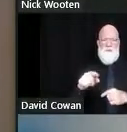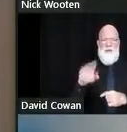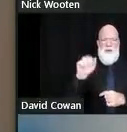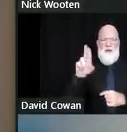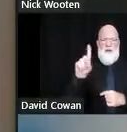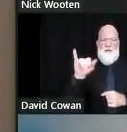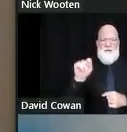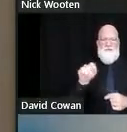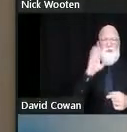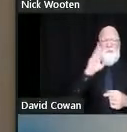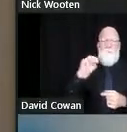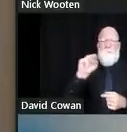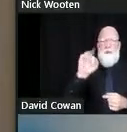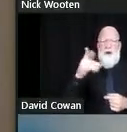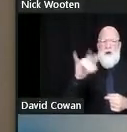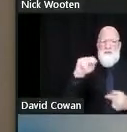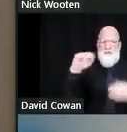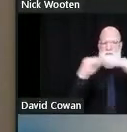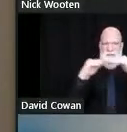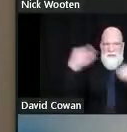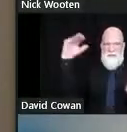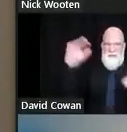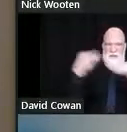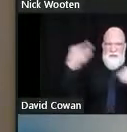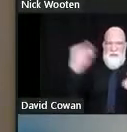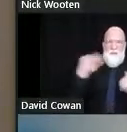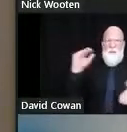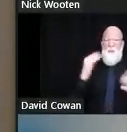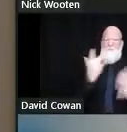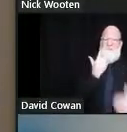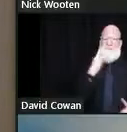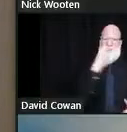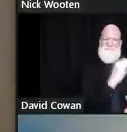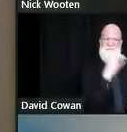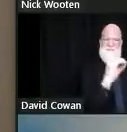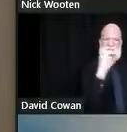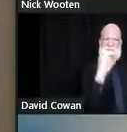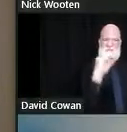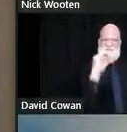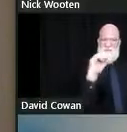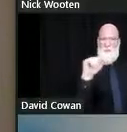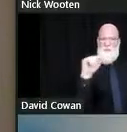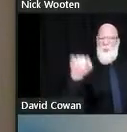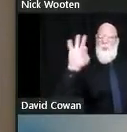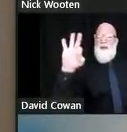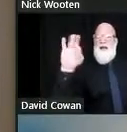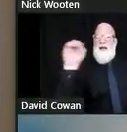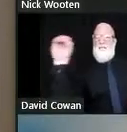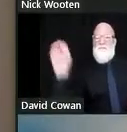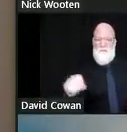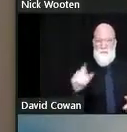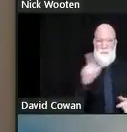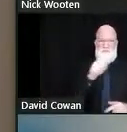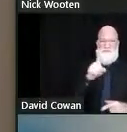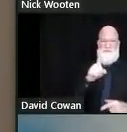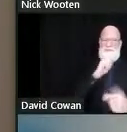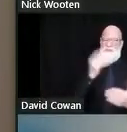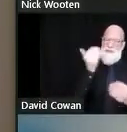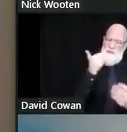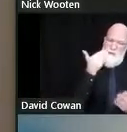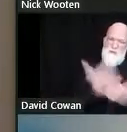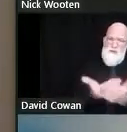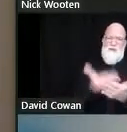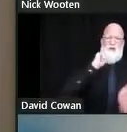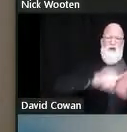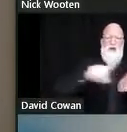difference 0.99% this was a good audit and you know the people who sit in Ivory Towers